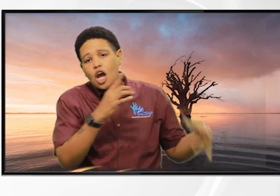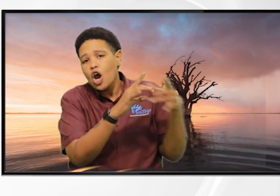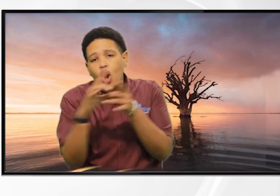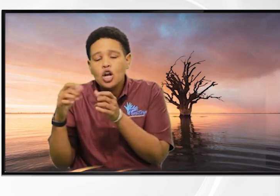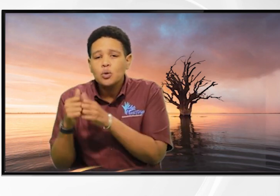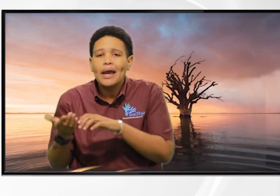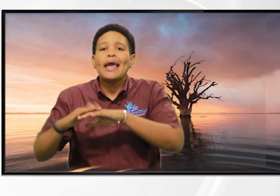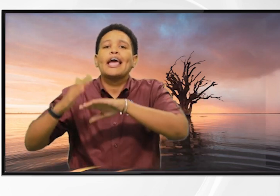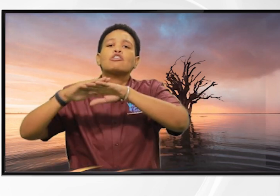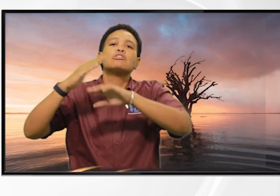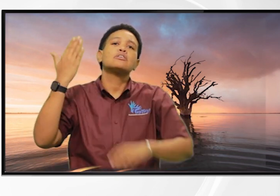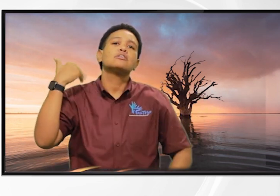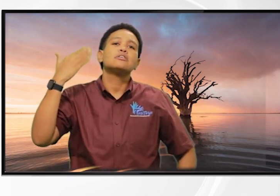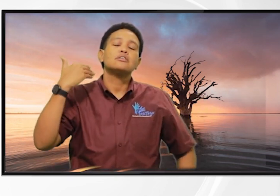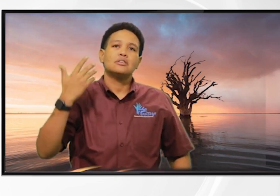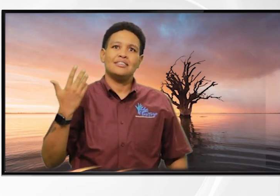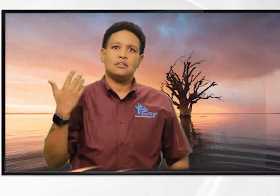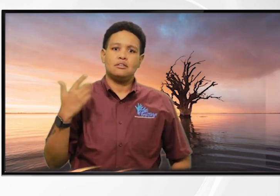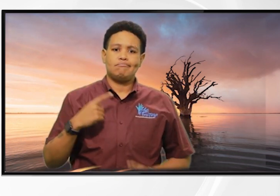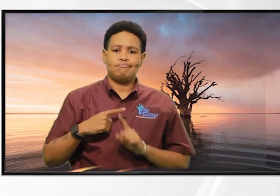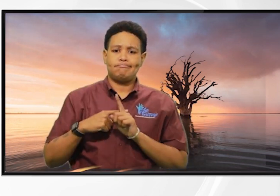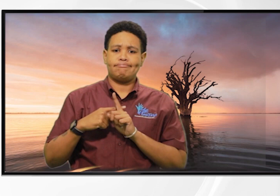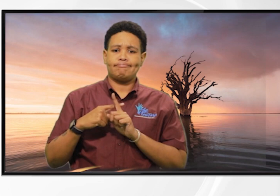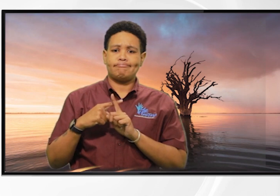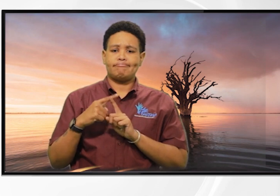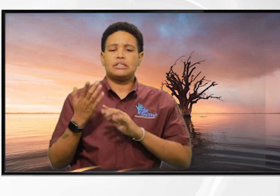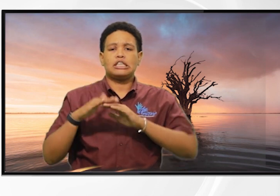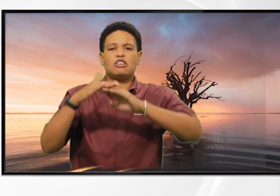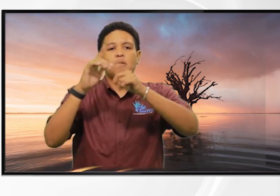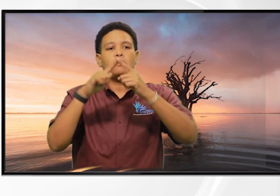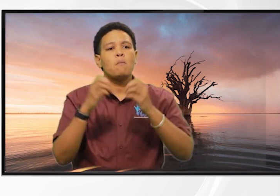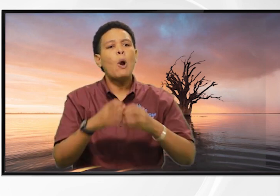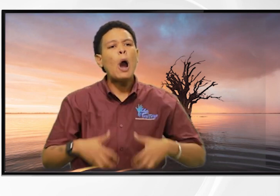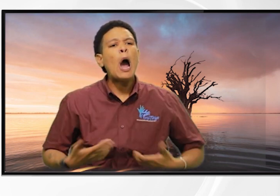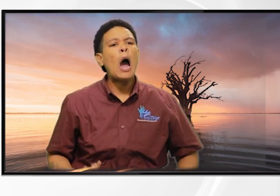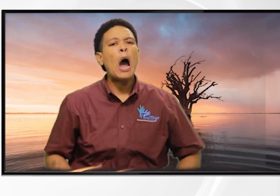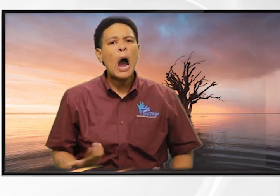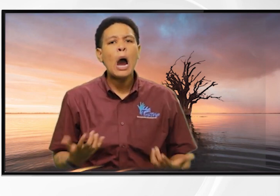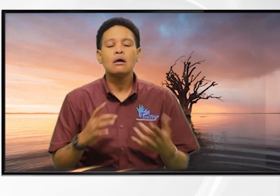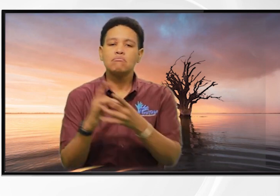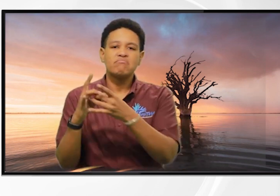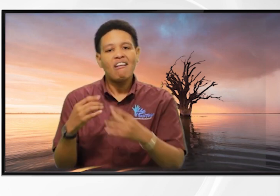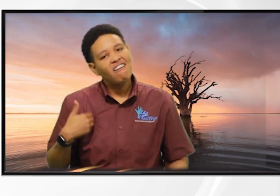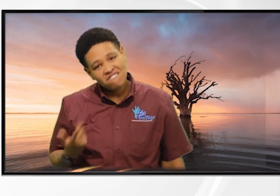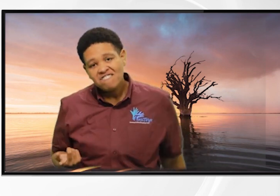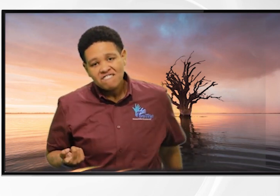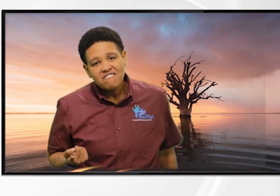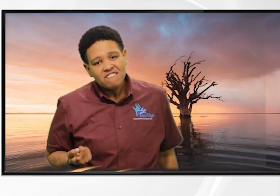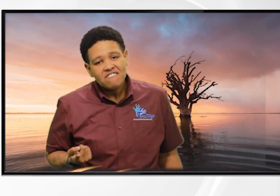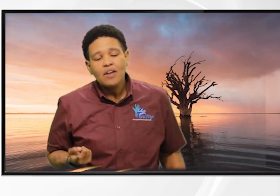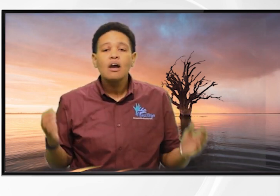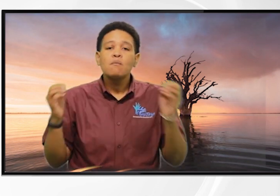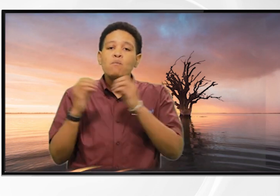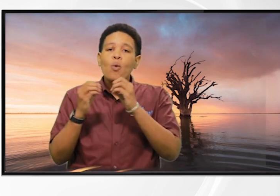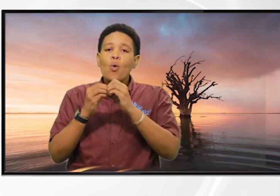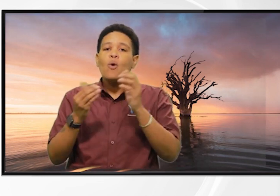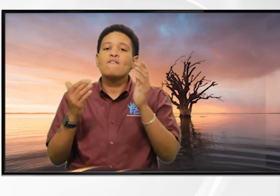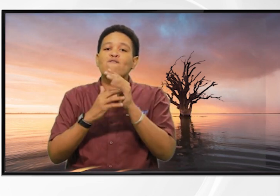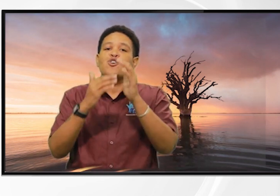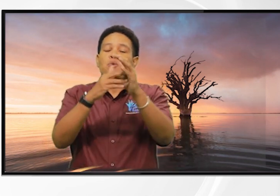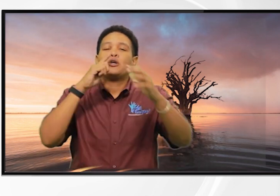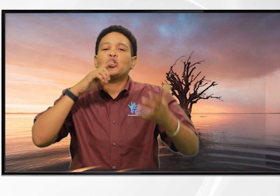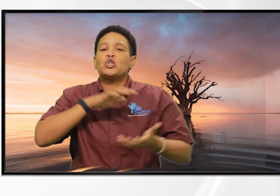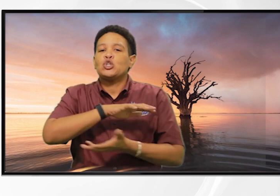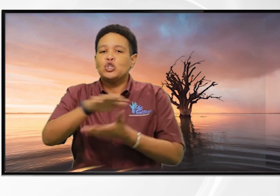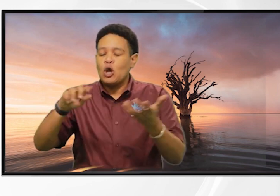increasing temperatures and increased incidents of aggression. Furthermore, More frequent storms may lead